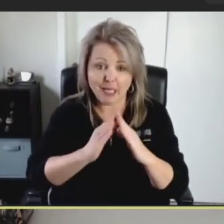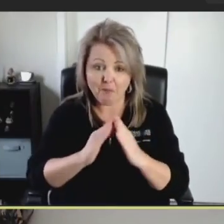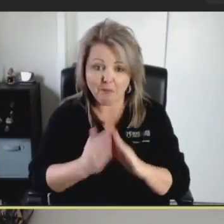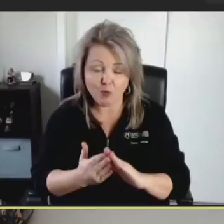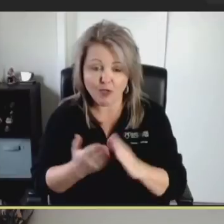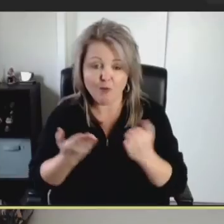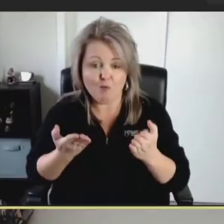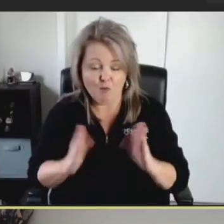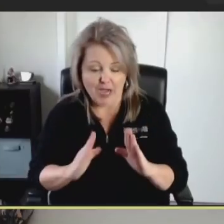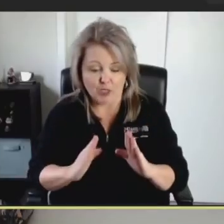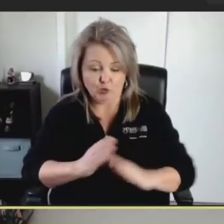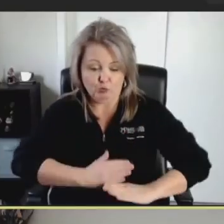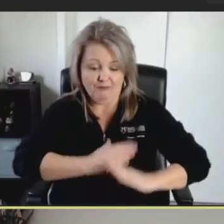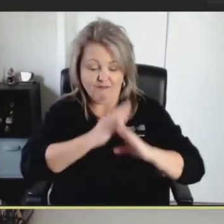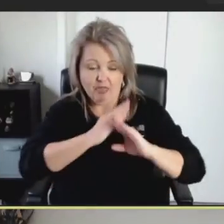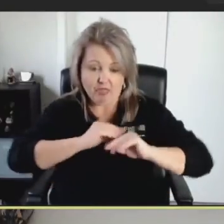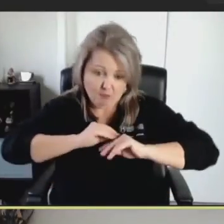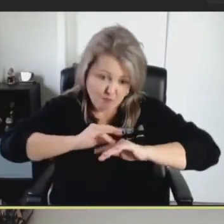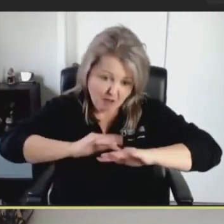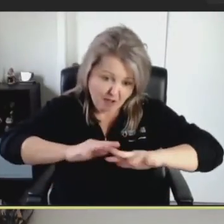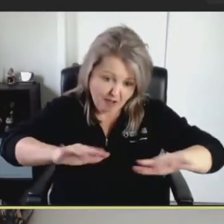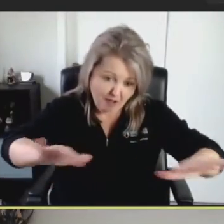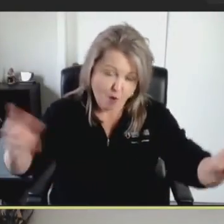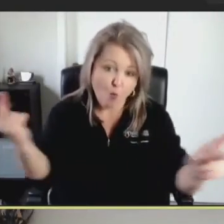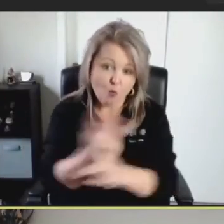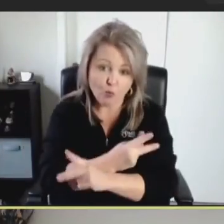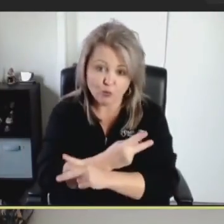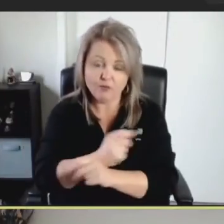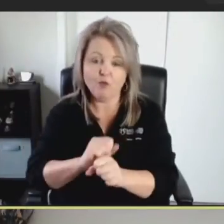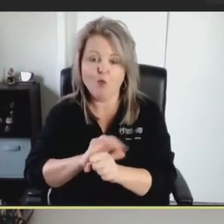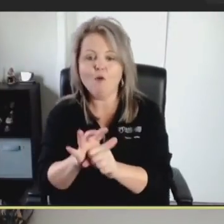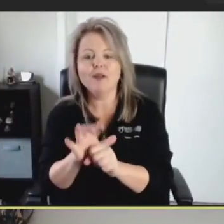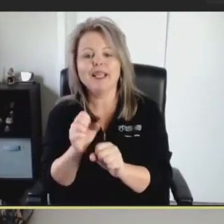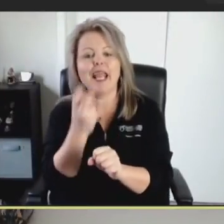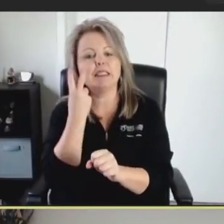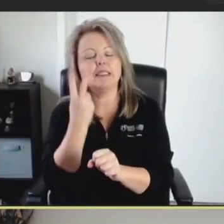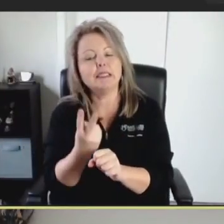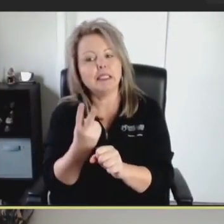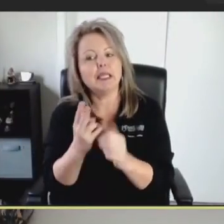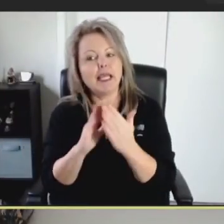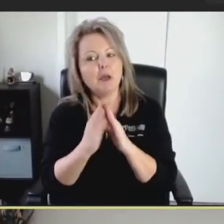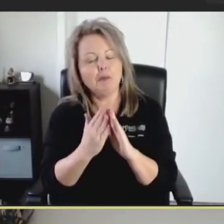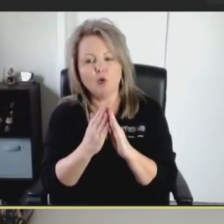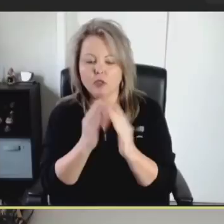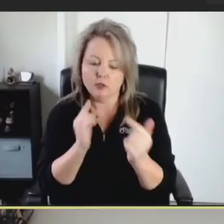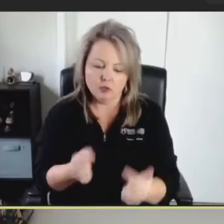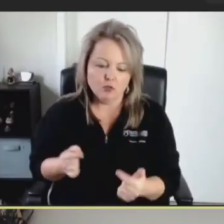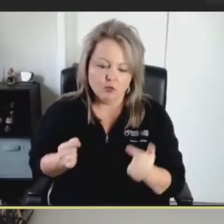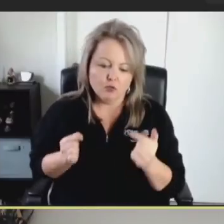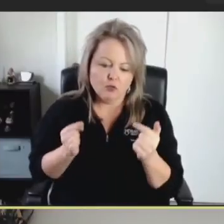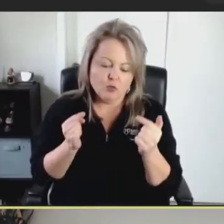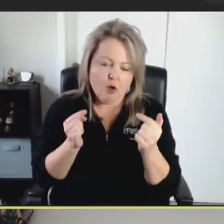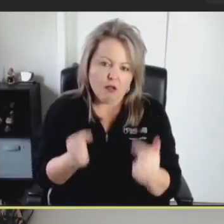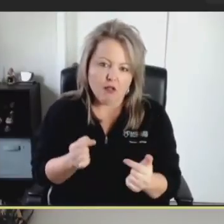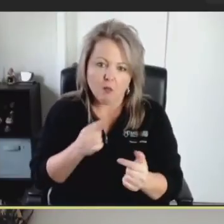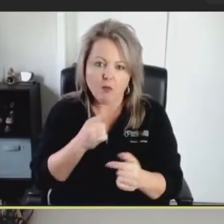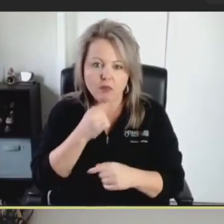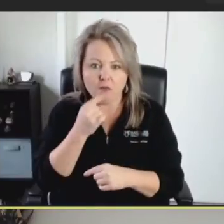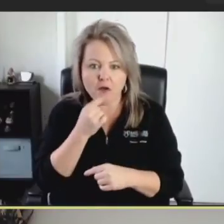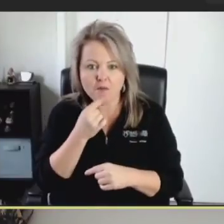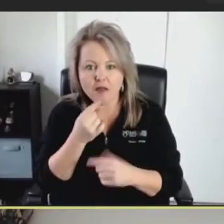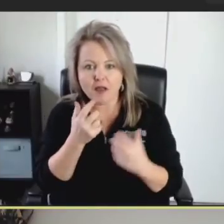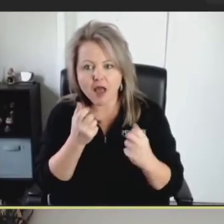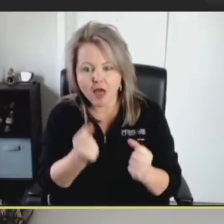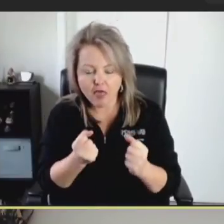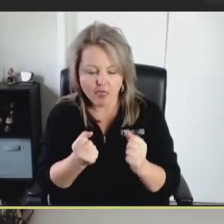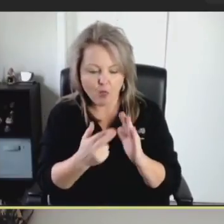prevent the spread of COVID. And I can see our communities struggling with those public health, those basic